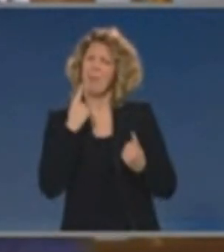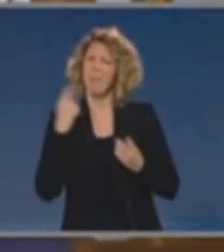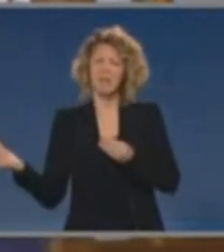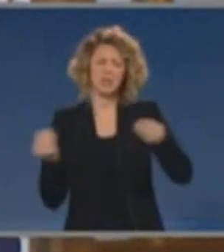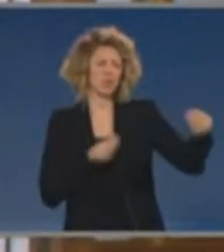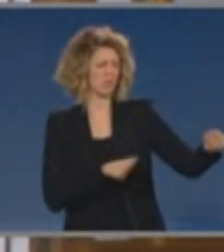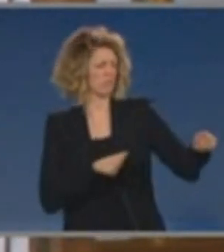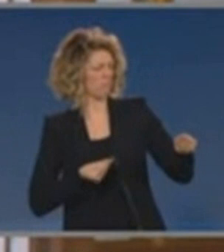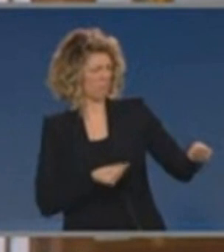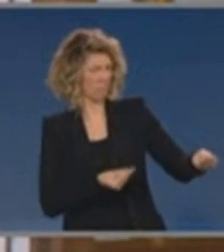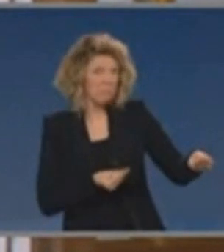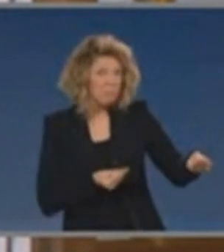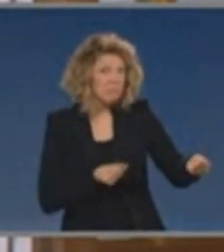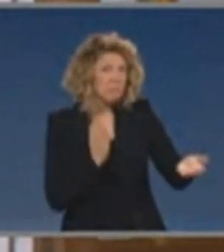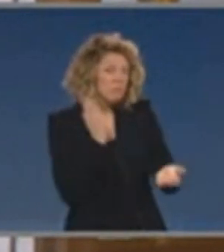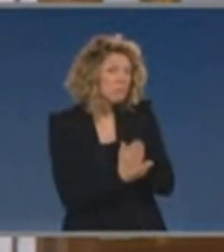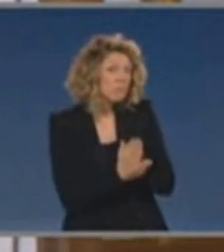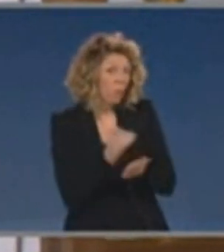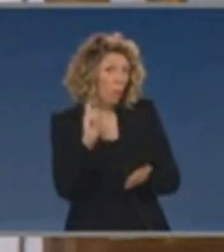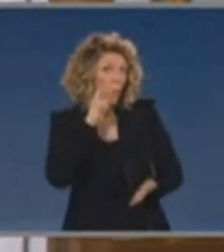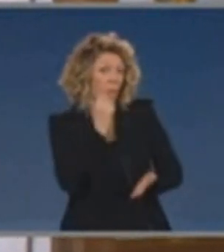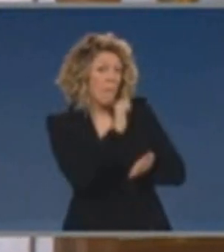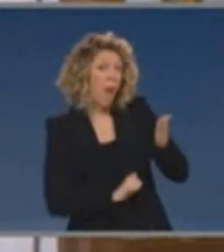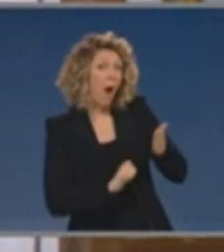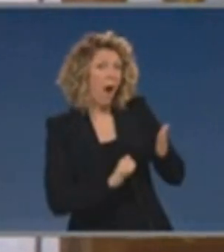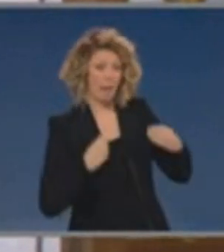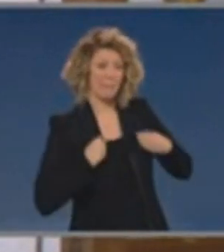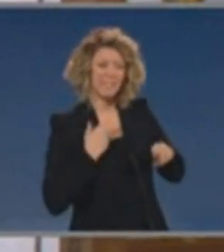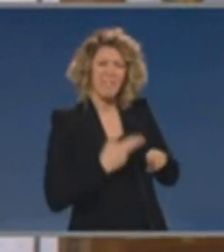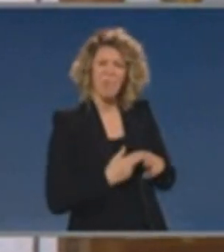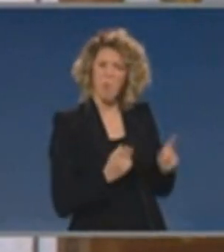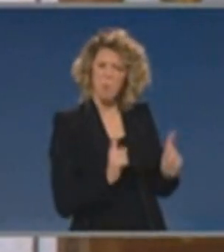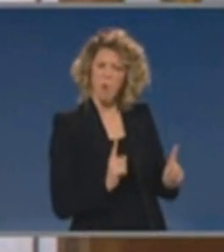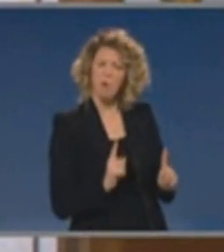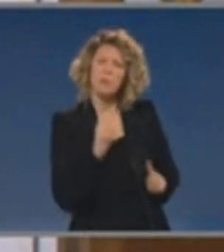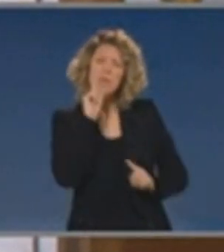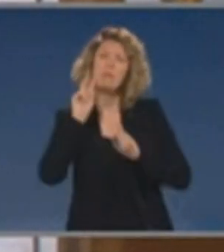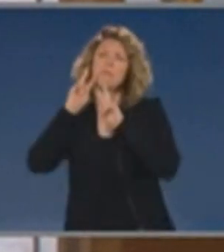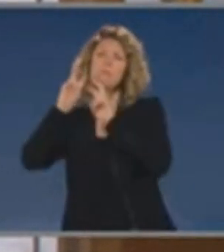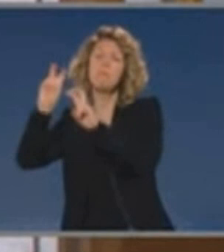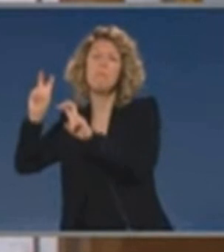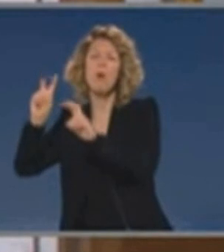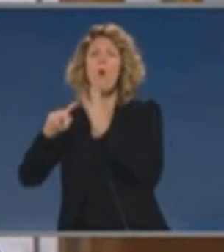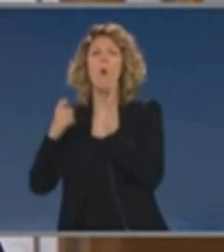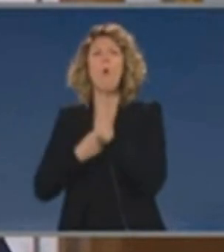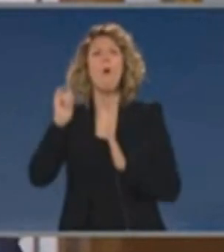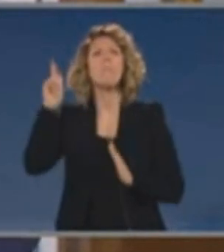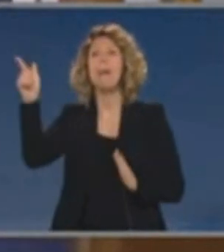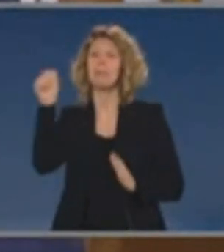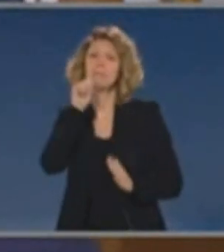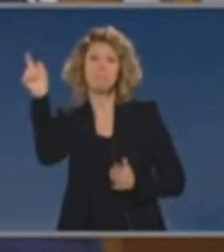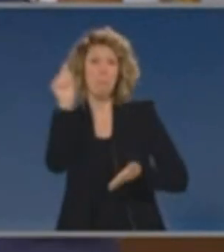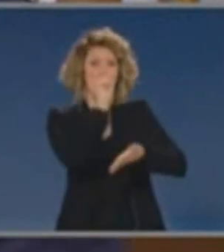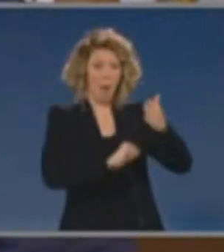their application for foreign investment approval, or where the activities of the acquired business